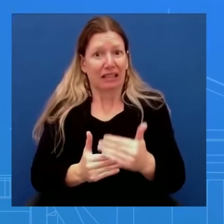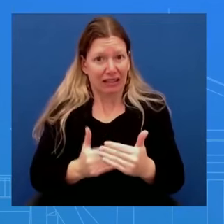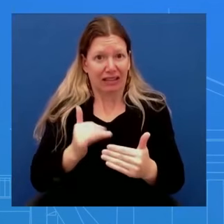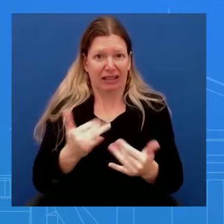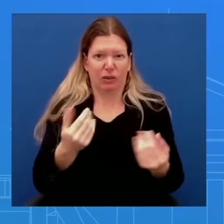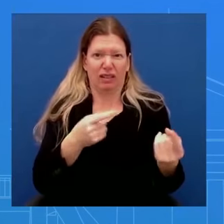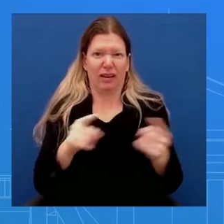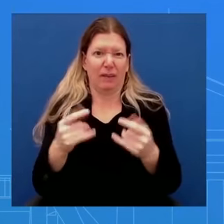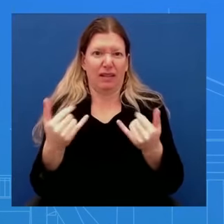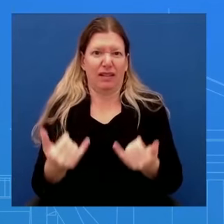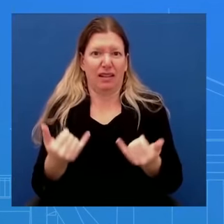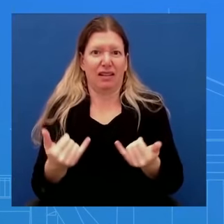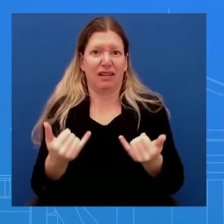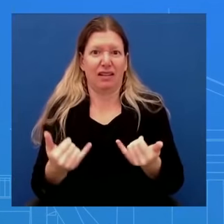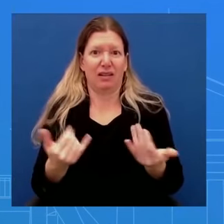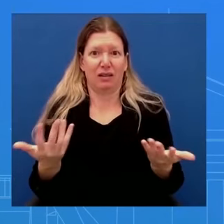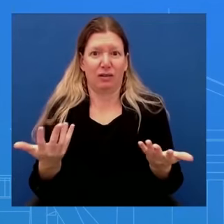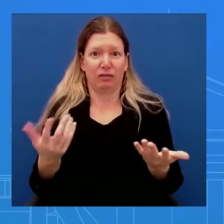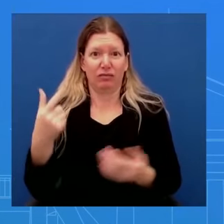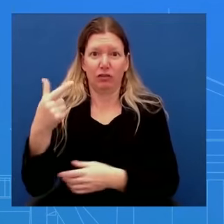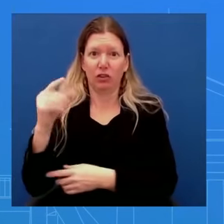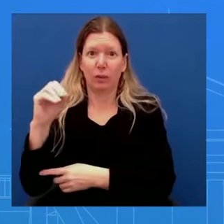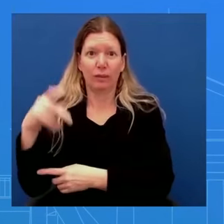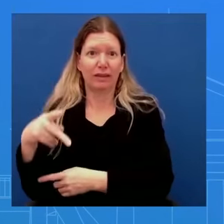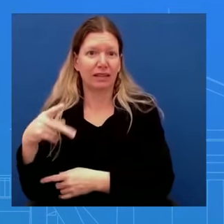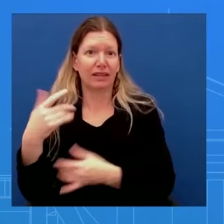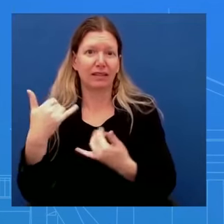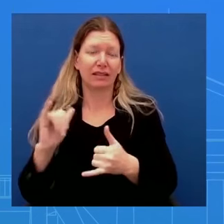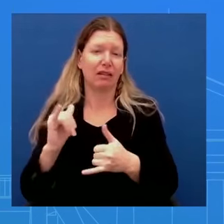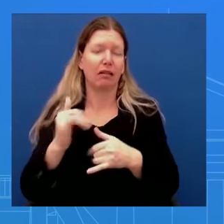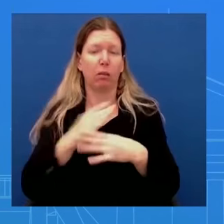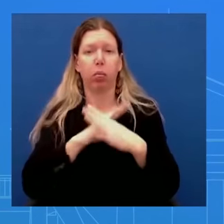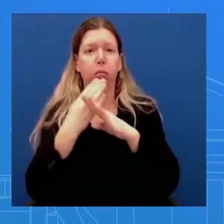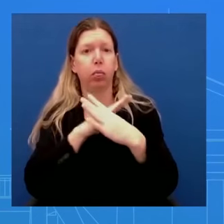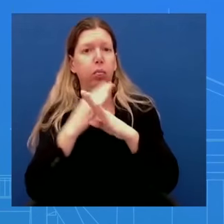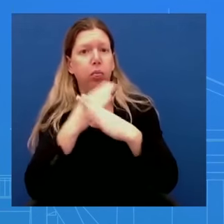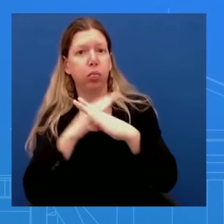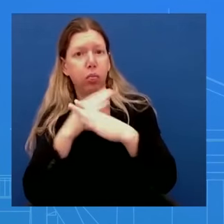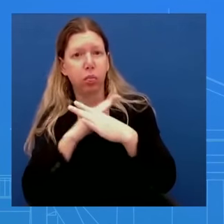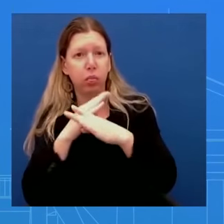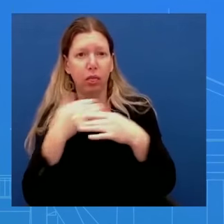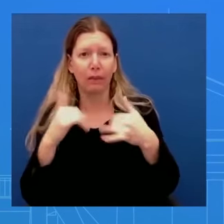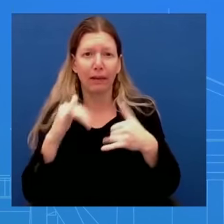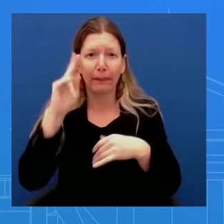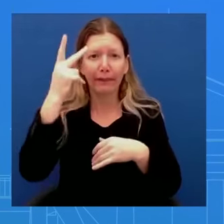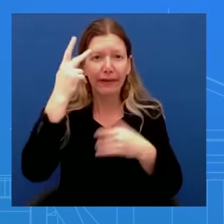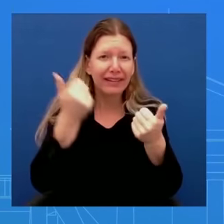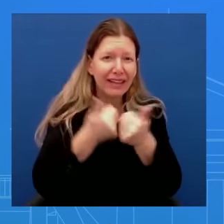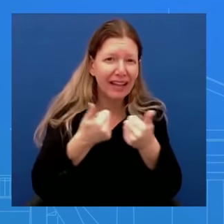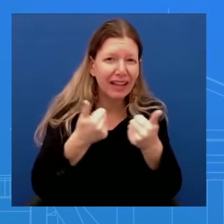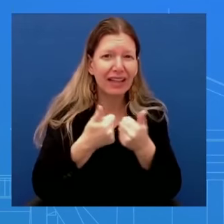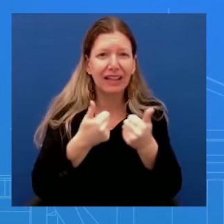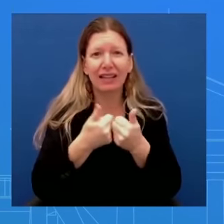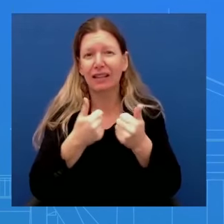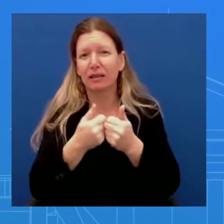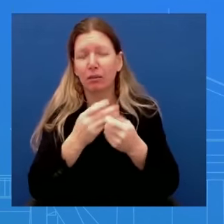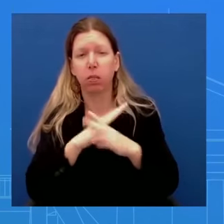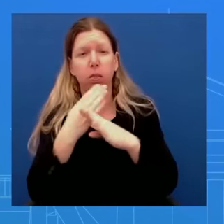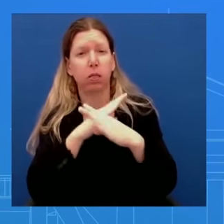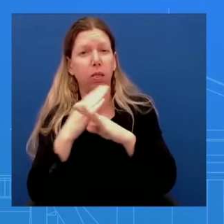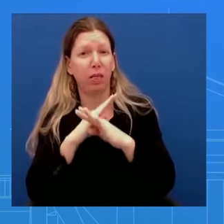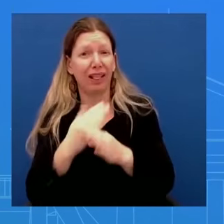do political stunts. They get in the way. They voted in May to eliminate 2,000 Border Patrol agents. That's what they're